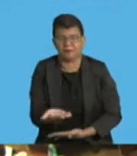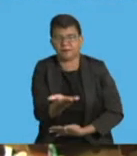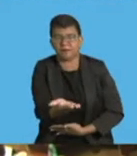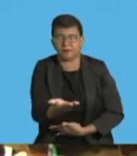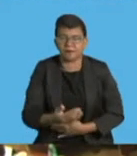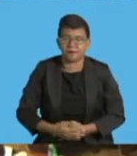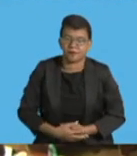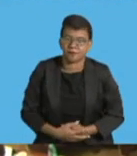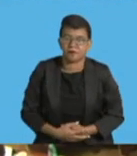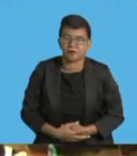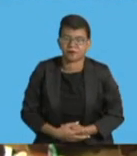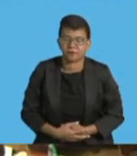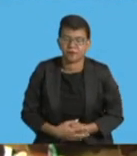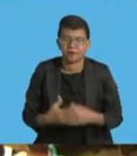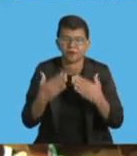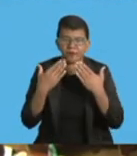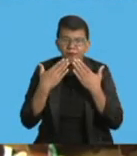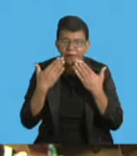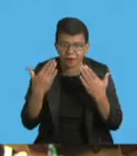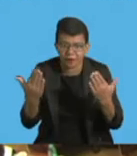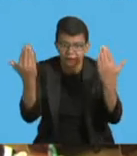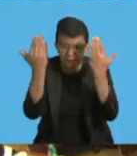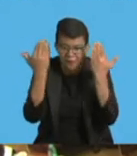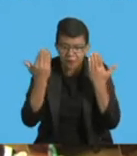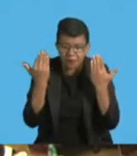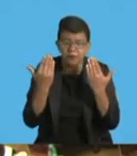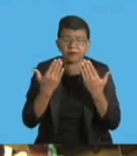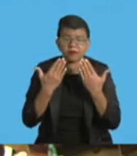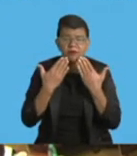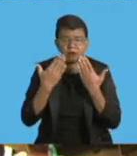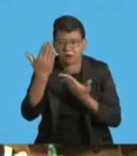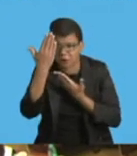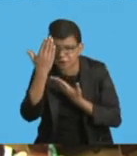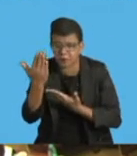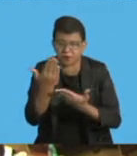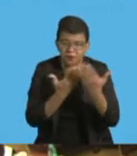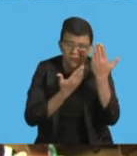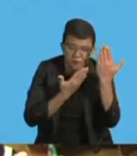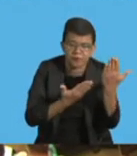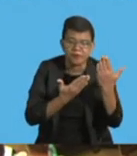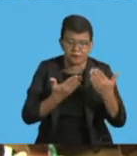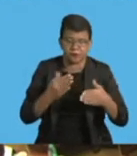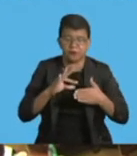Thank you, Mr. Speaker. Mr. Speaker, sir, I thank the Honourable Opposition Leader for his question.